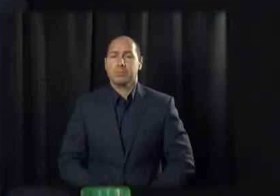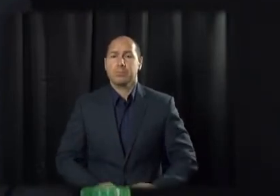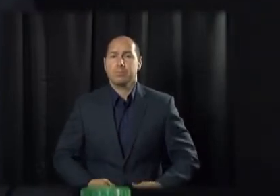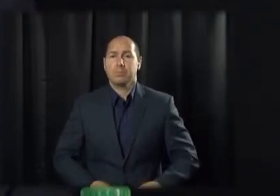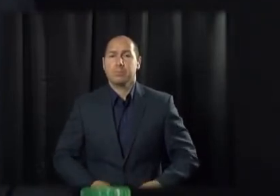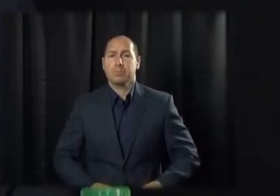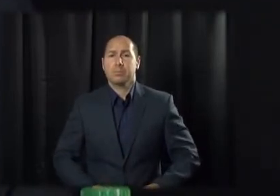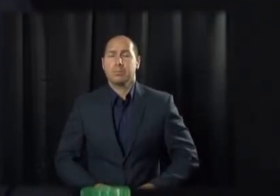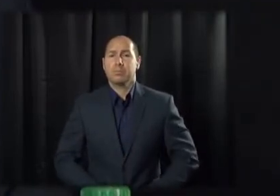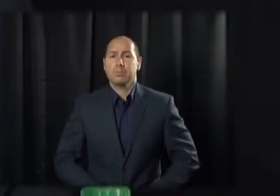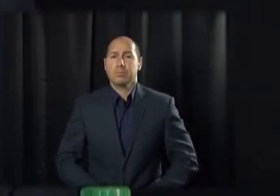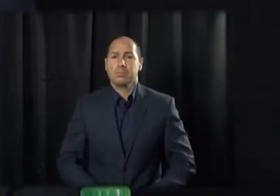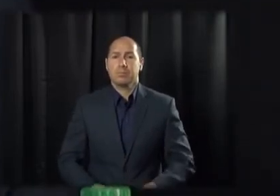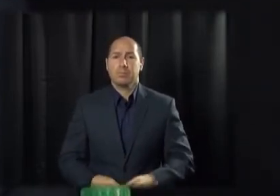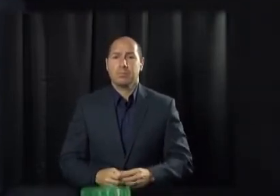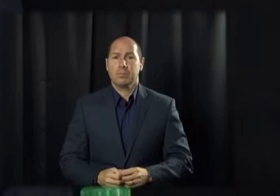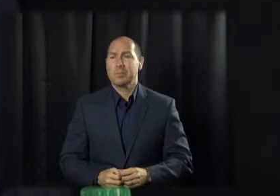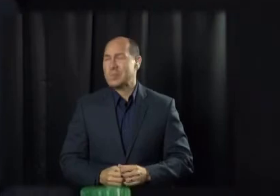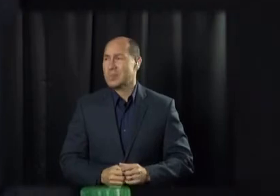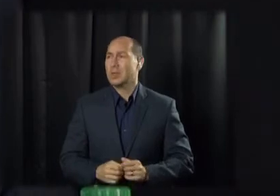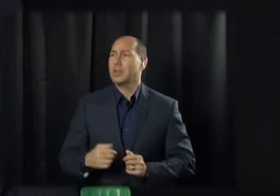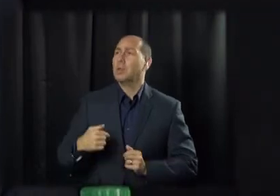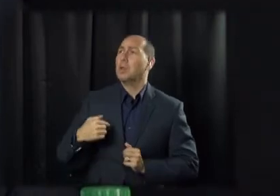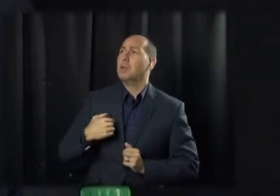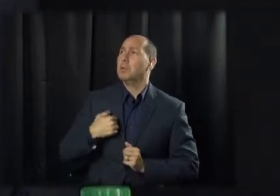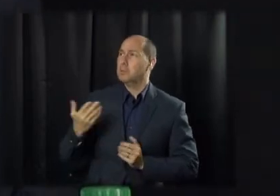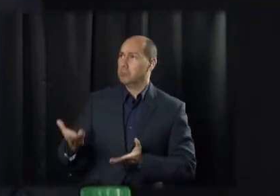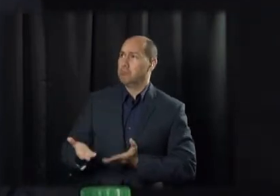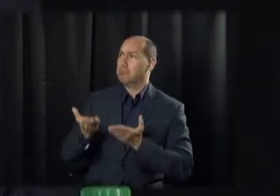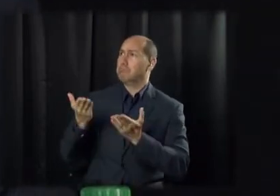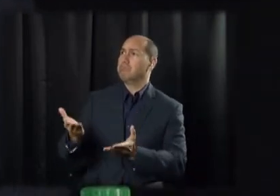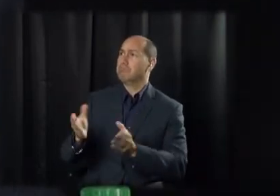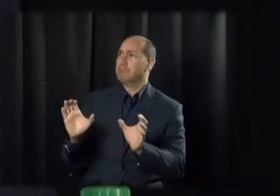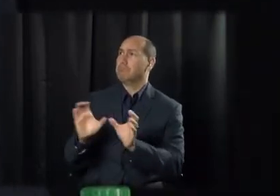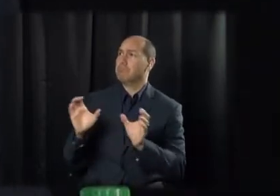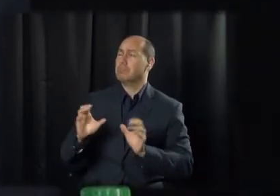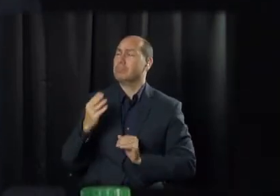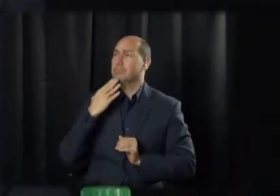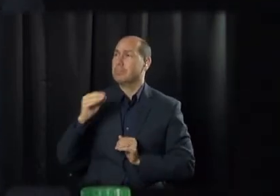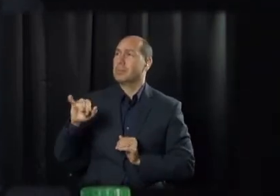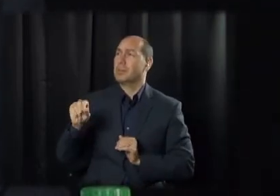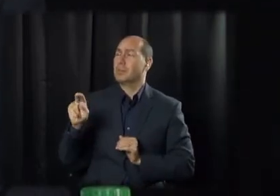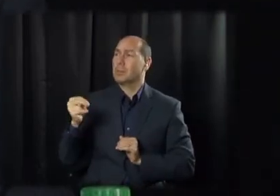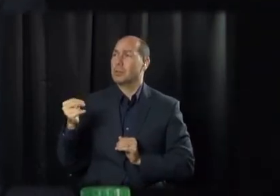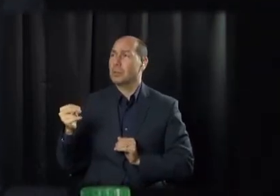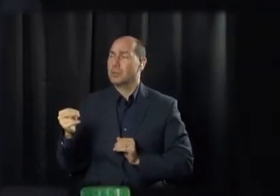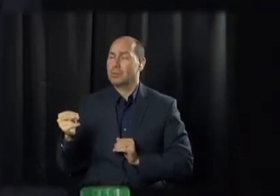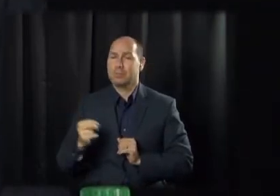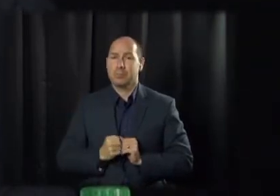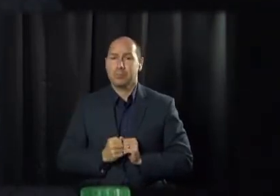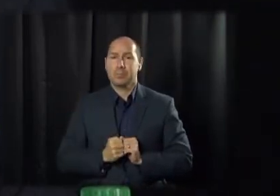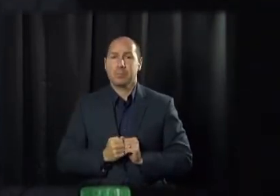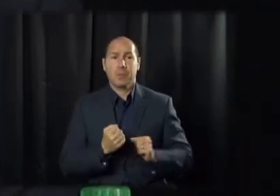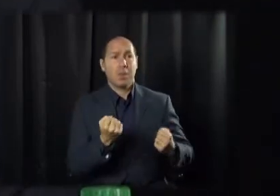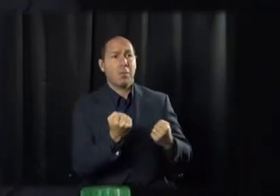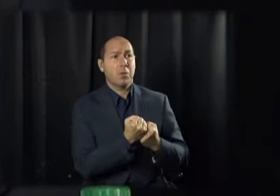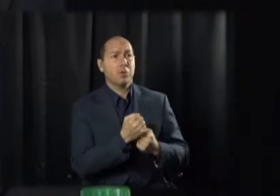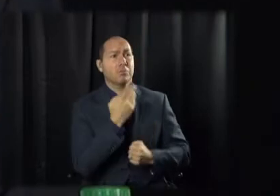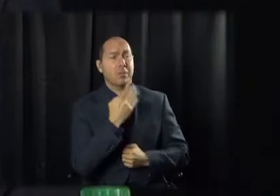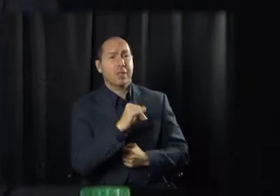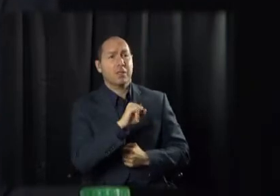Mr. Chairman, I'd move that we certify the Pridco fiscal plan. Thanks, John. A second? Second. Thanks,